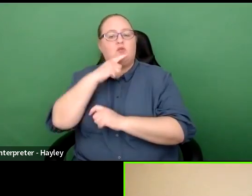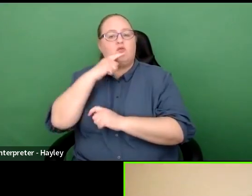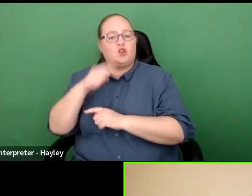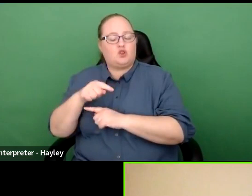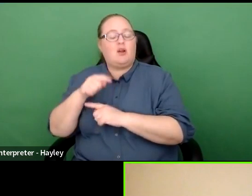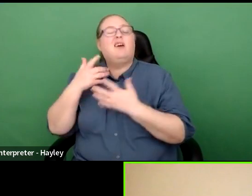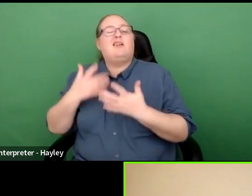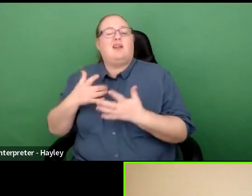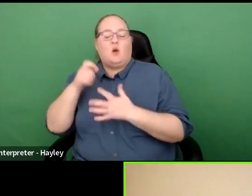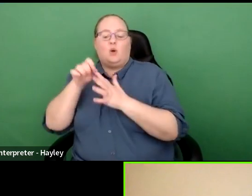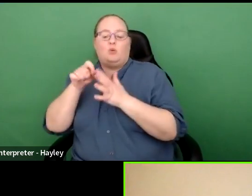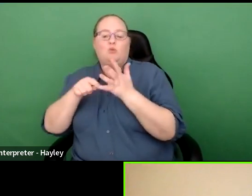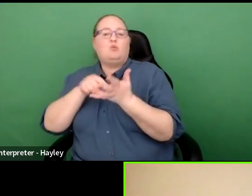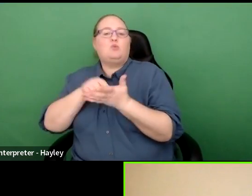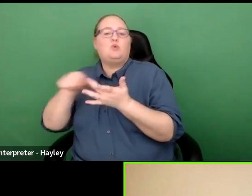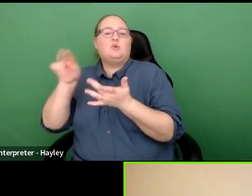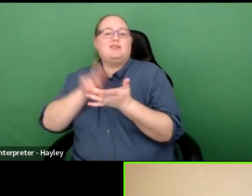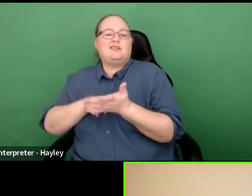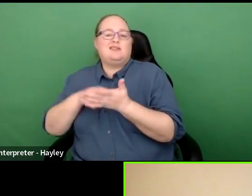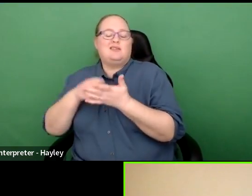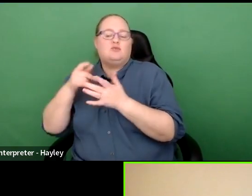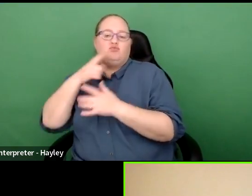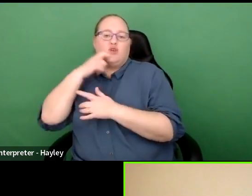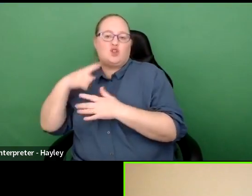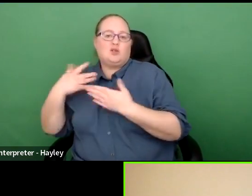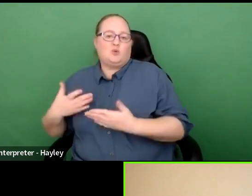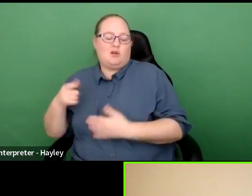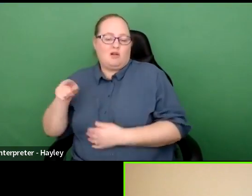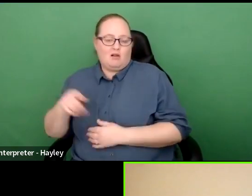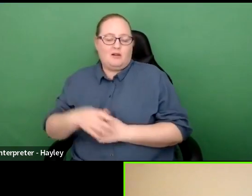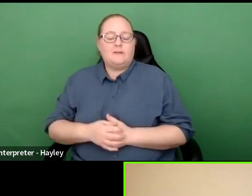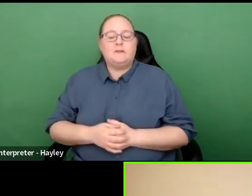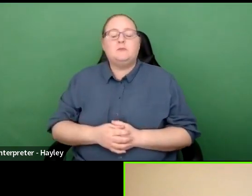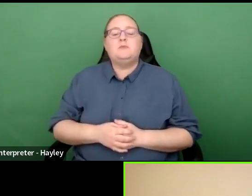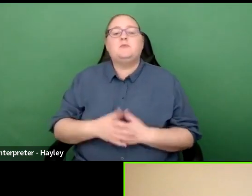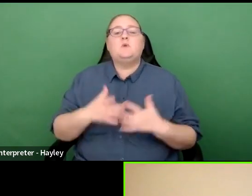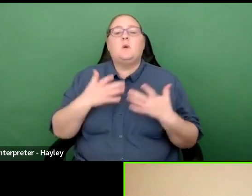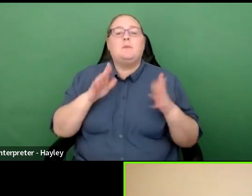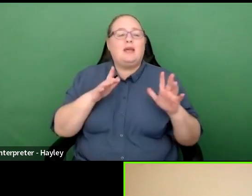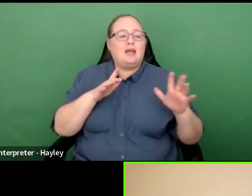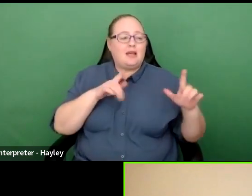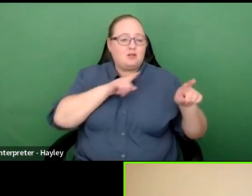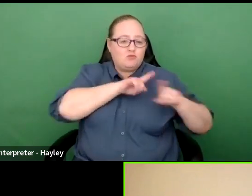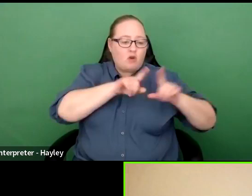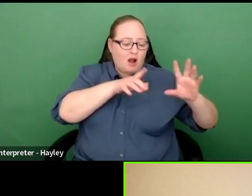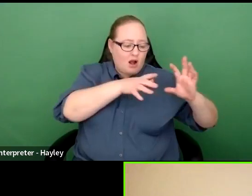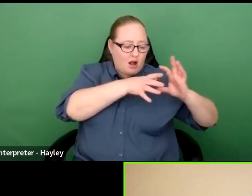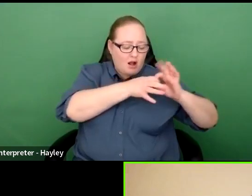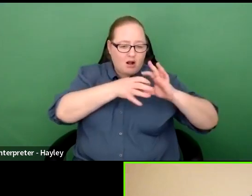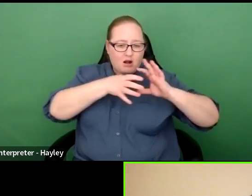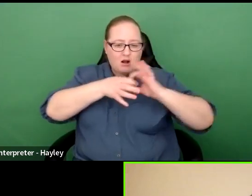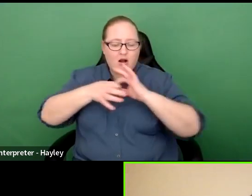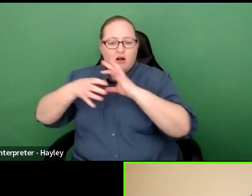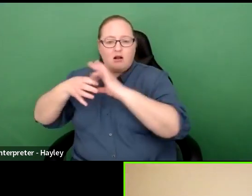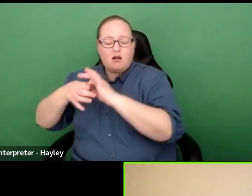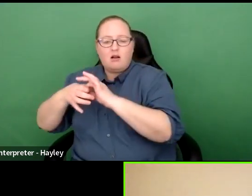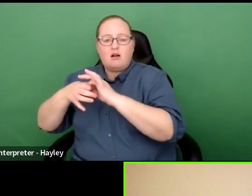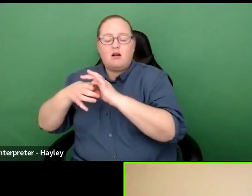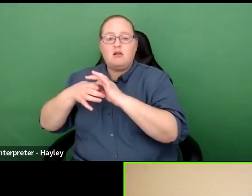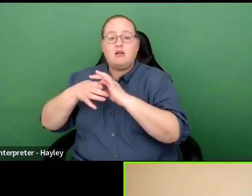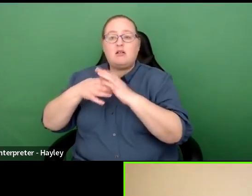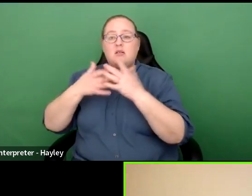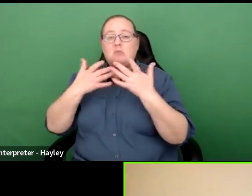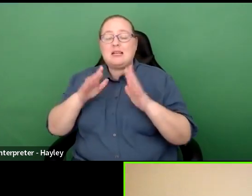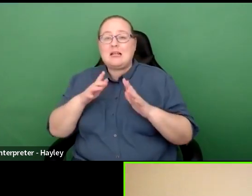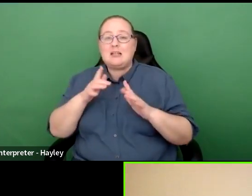Various attempts were made to bridge this huge gap with variable degree of success.